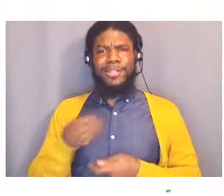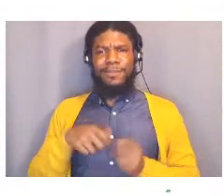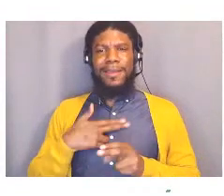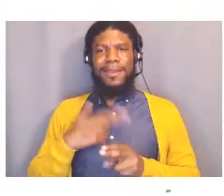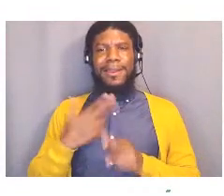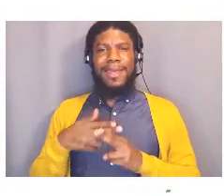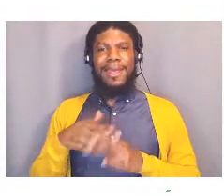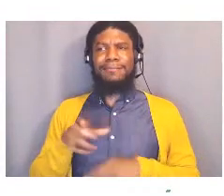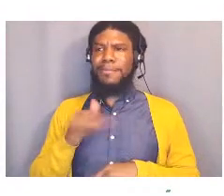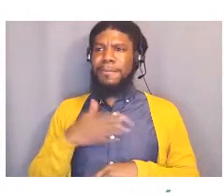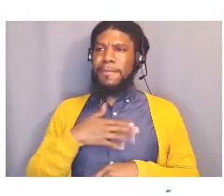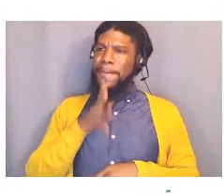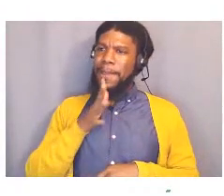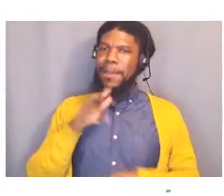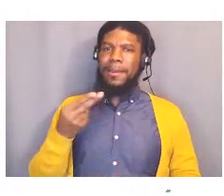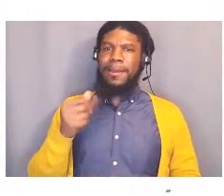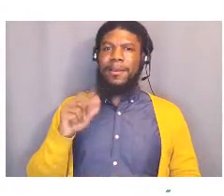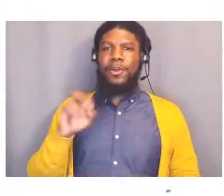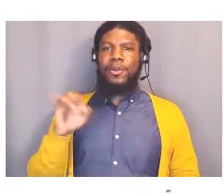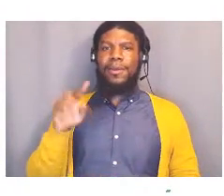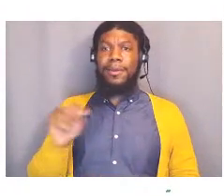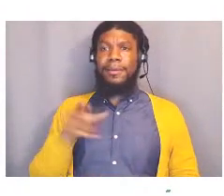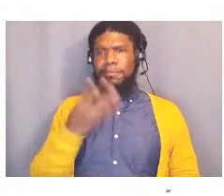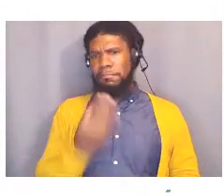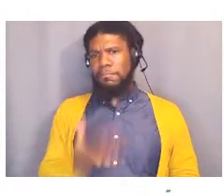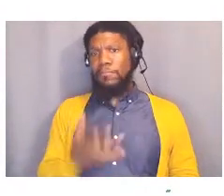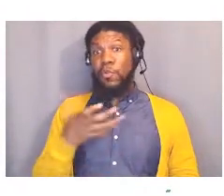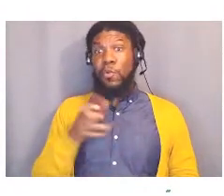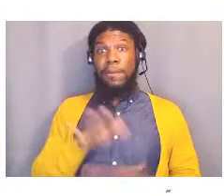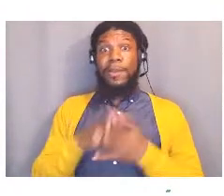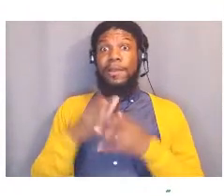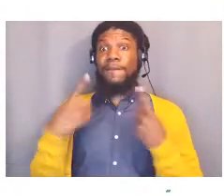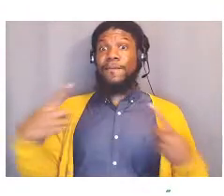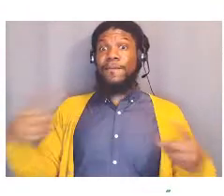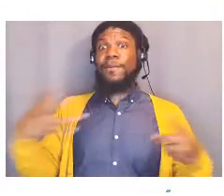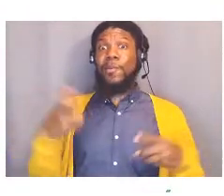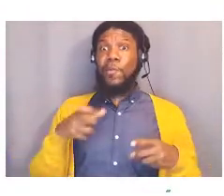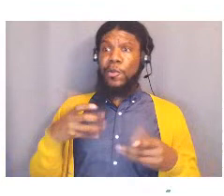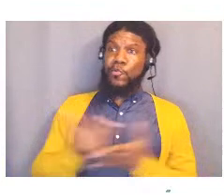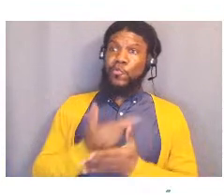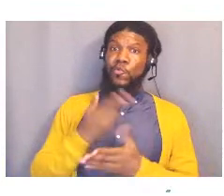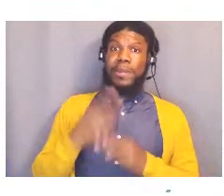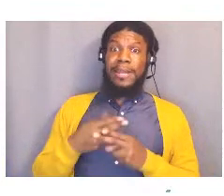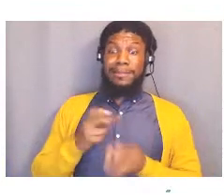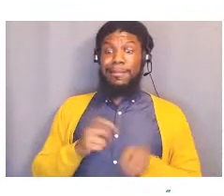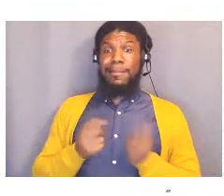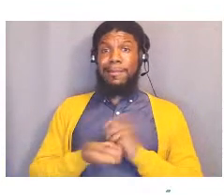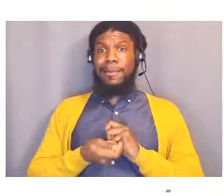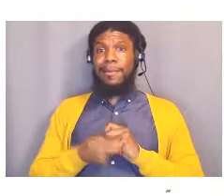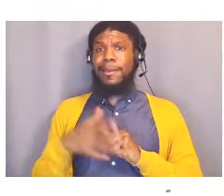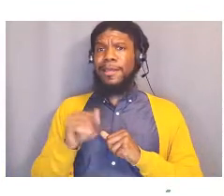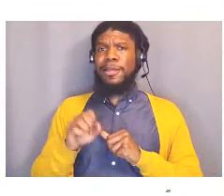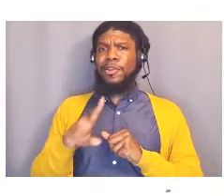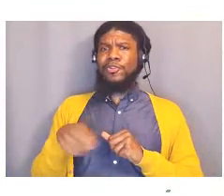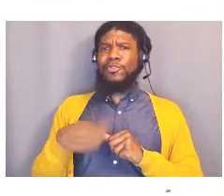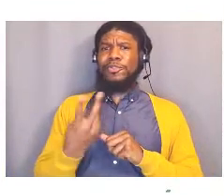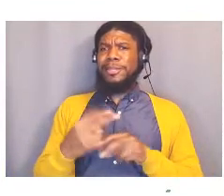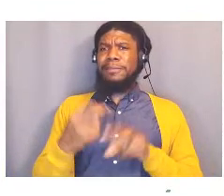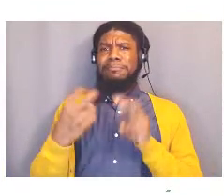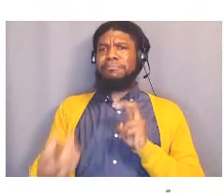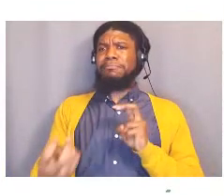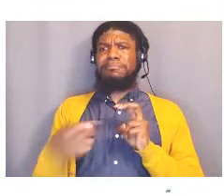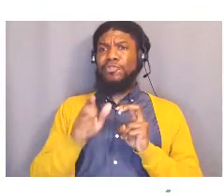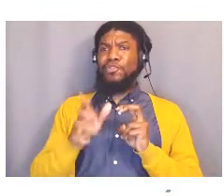be somebody famous and you want to take a new name, and you need not look any further than across the dinner table to